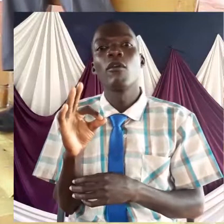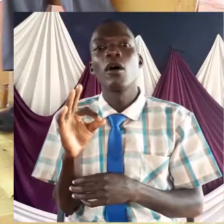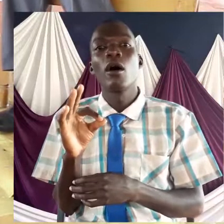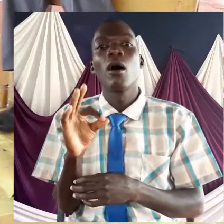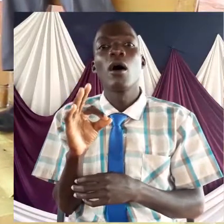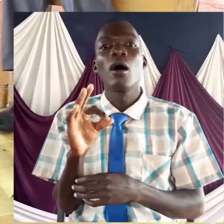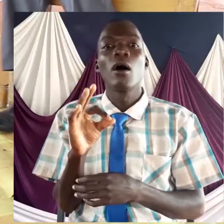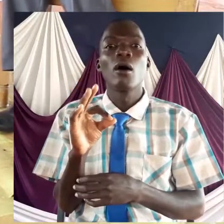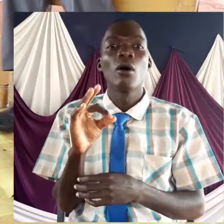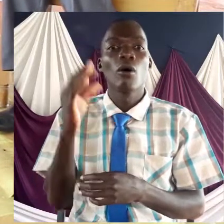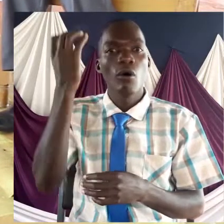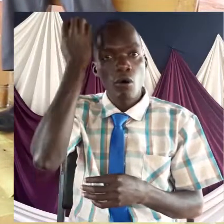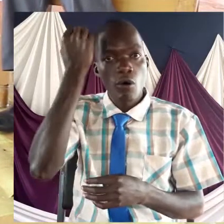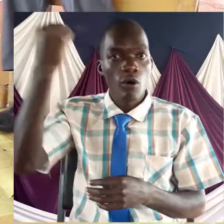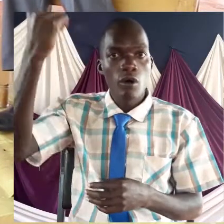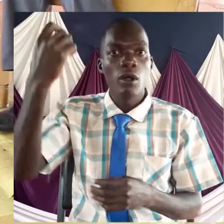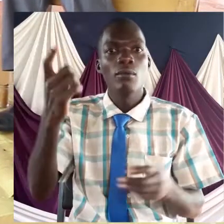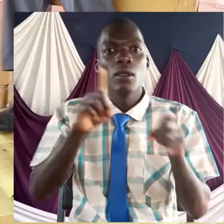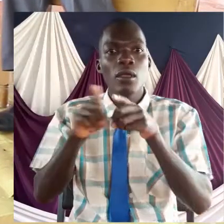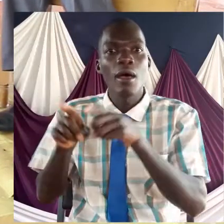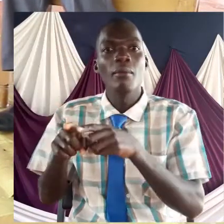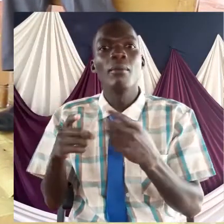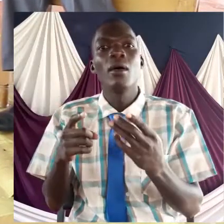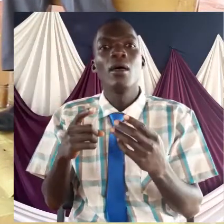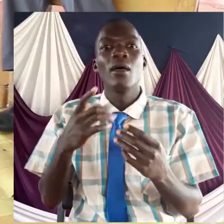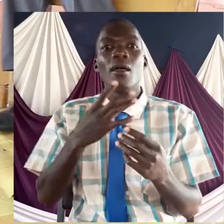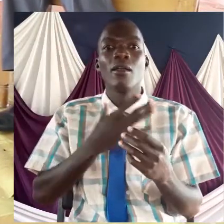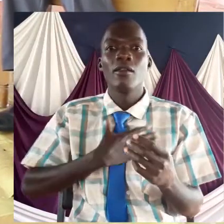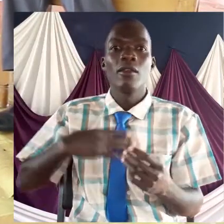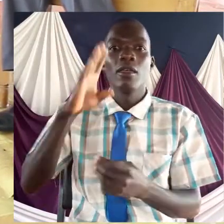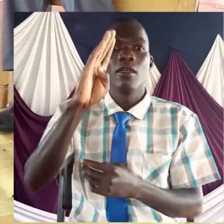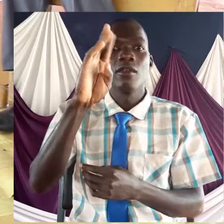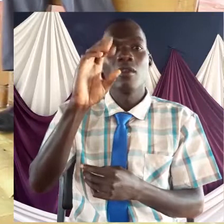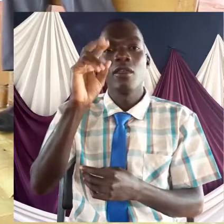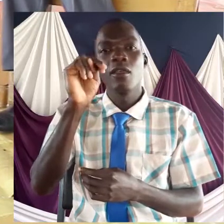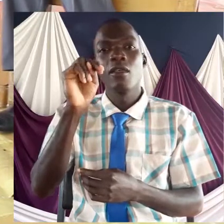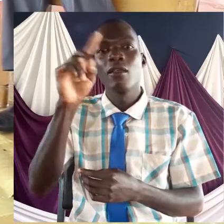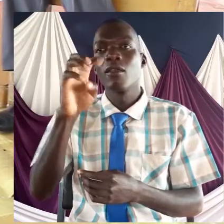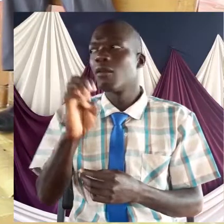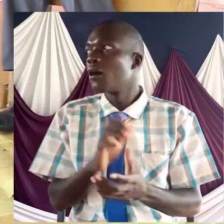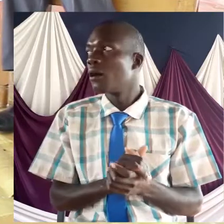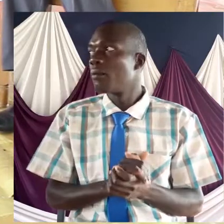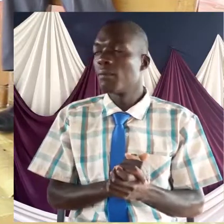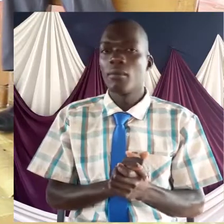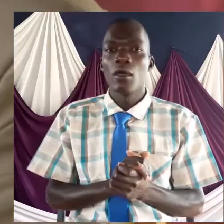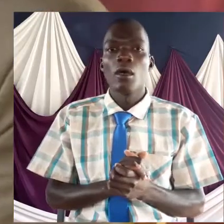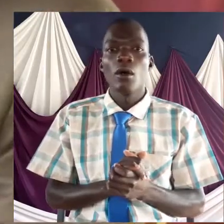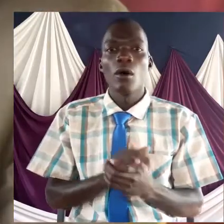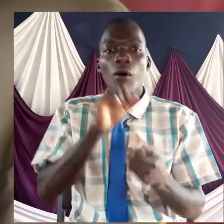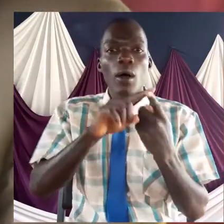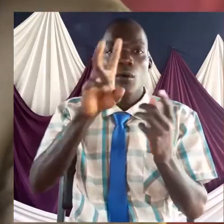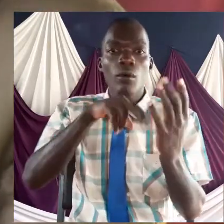the silver, the bronze, and until you write, you read the feet. But when you read